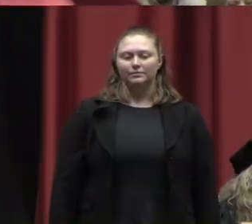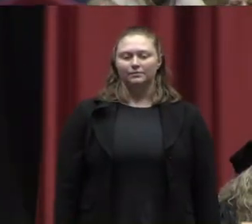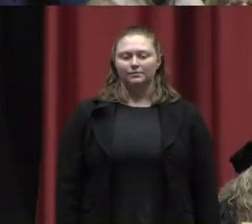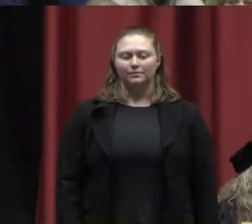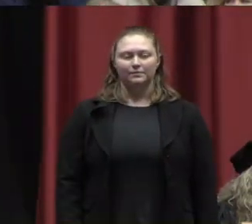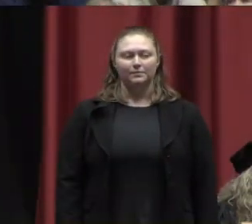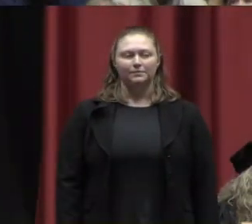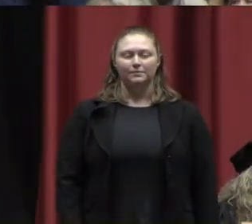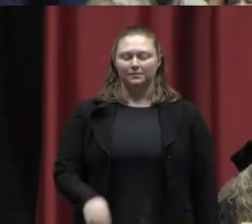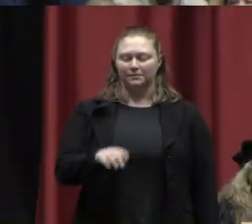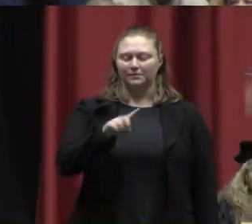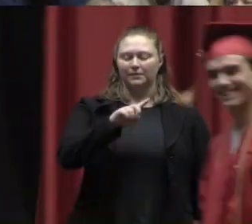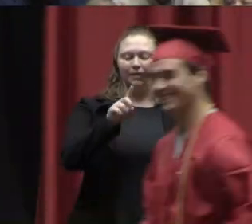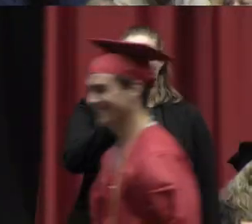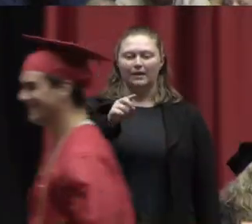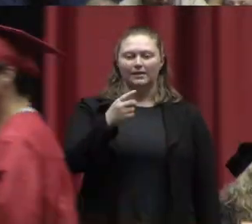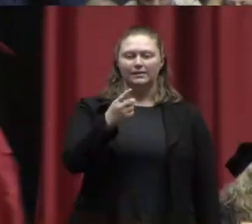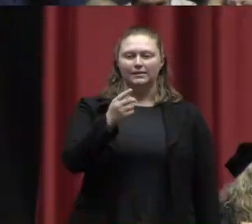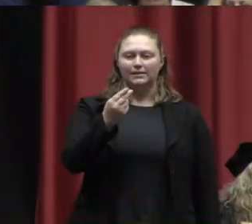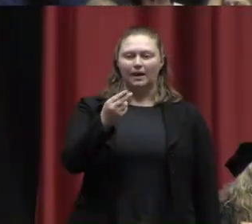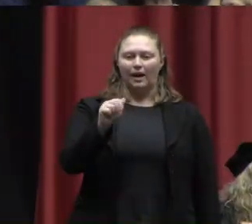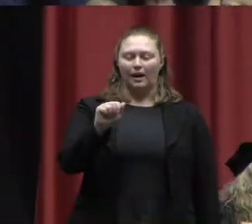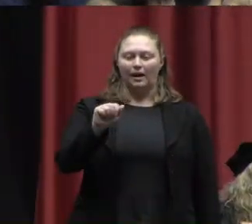Chris Salazar.